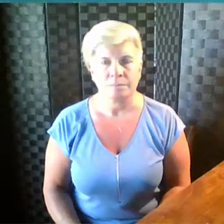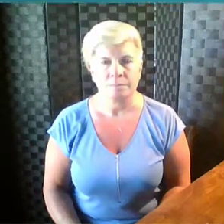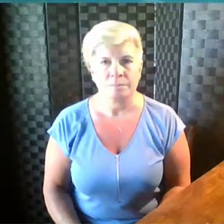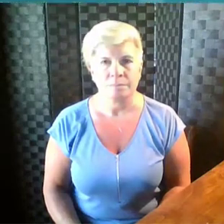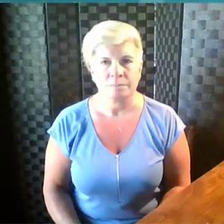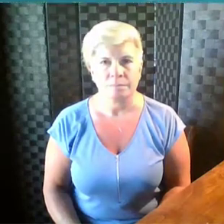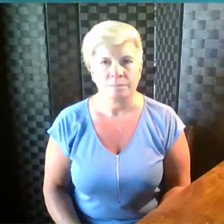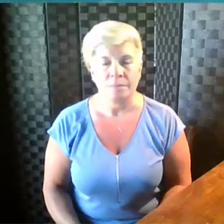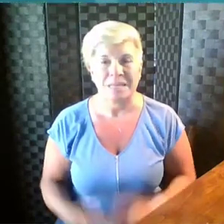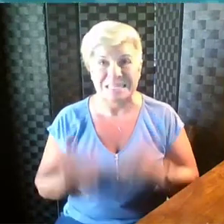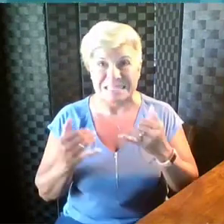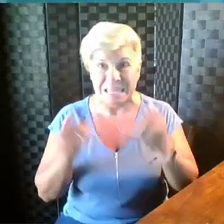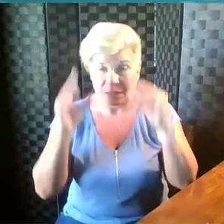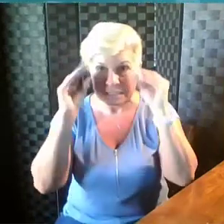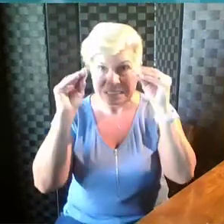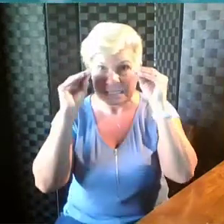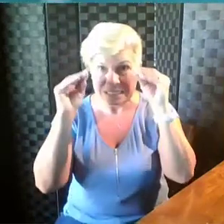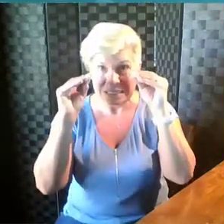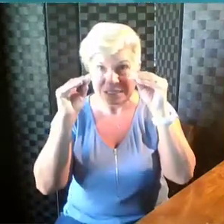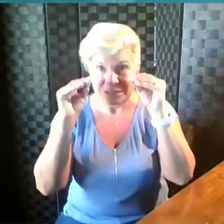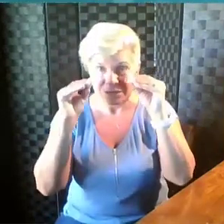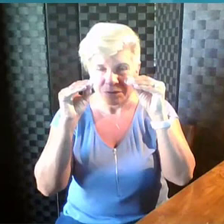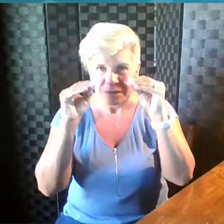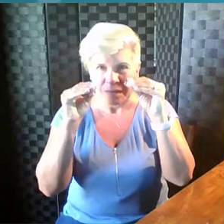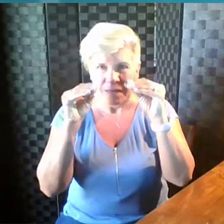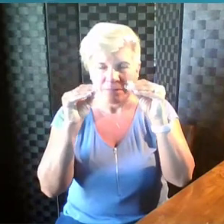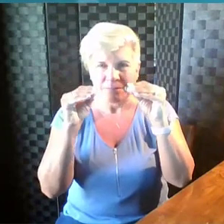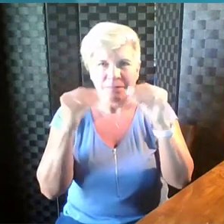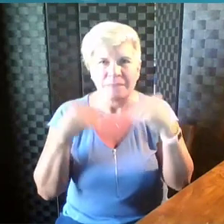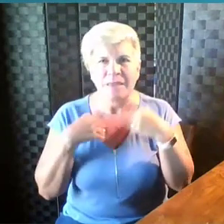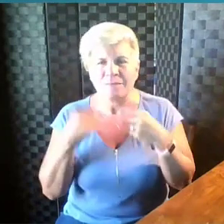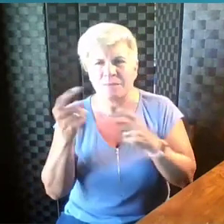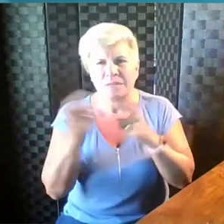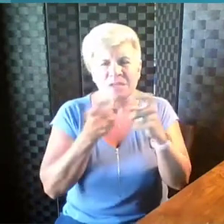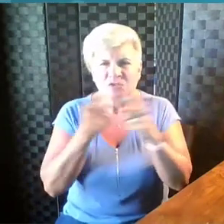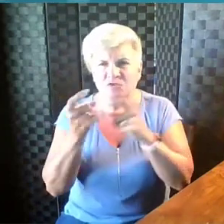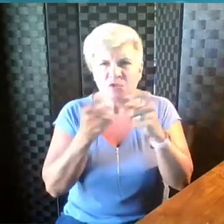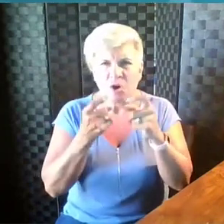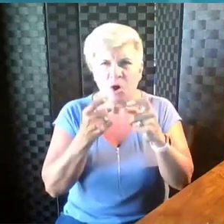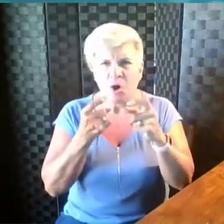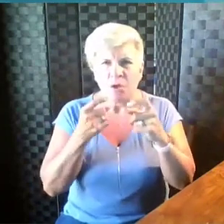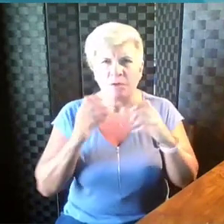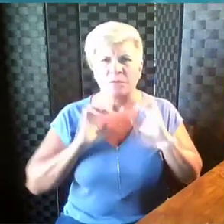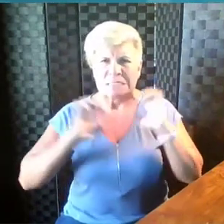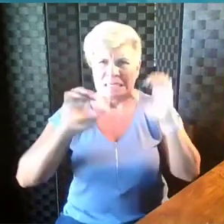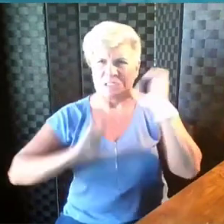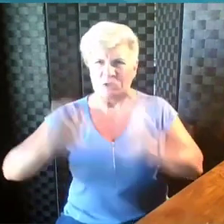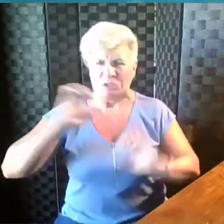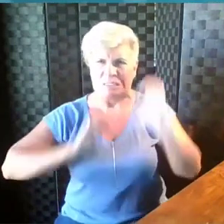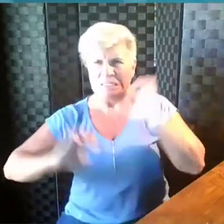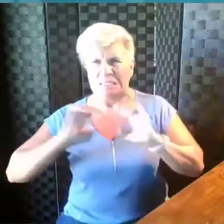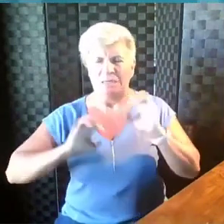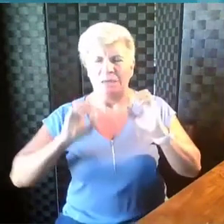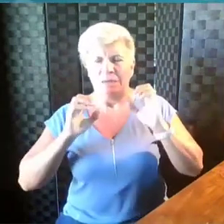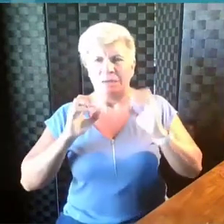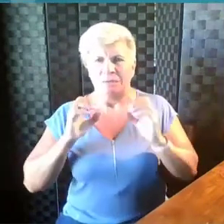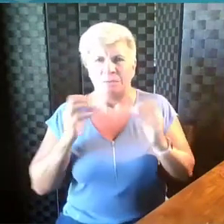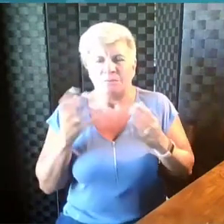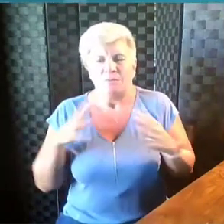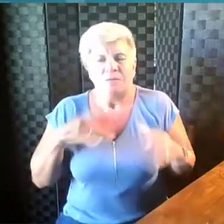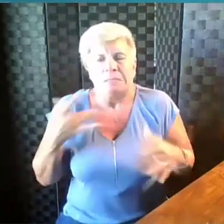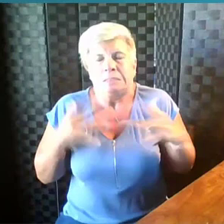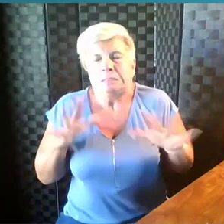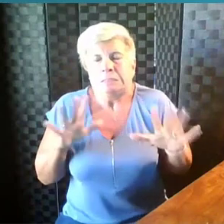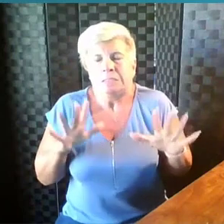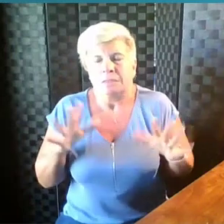This exercise will teach you how to gain control of your stressful energy when it gets too high to handle. Close your eyes,